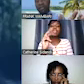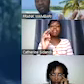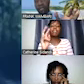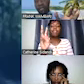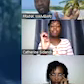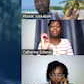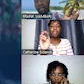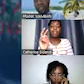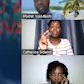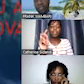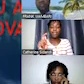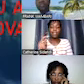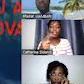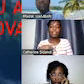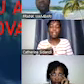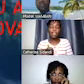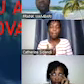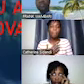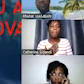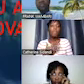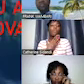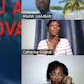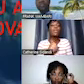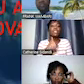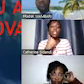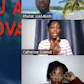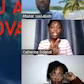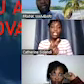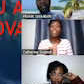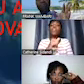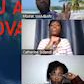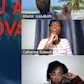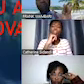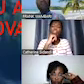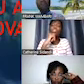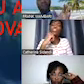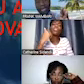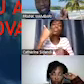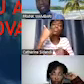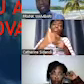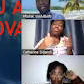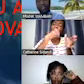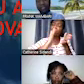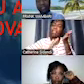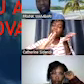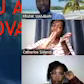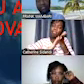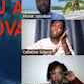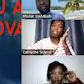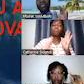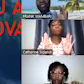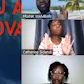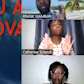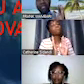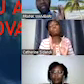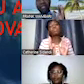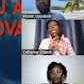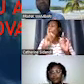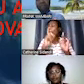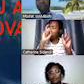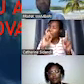I would like to say that do not move fairly quickly. Just take a bit of